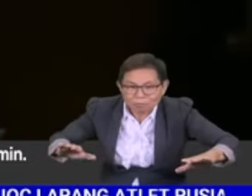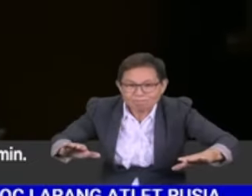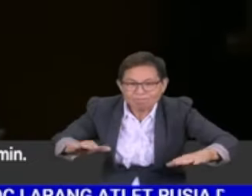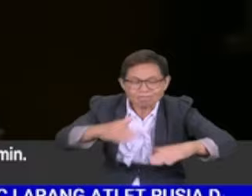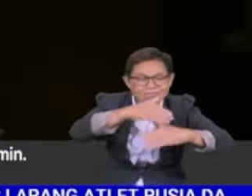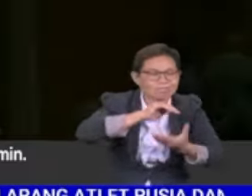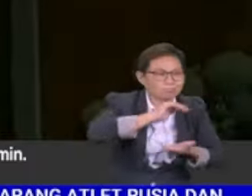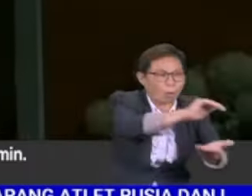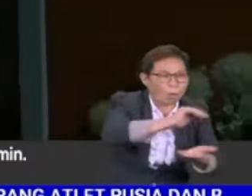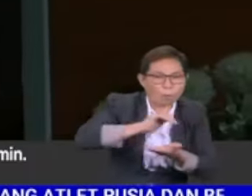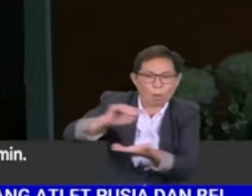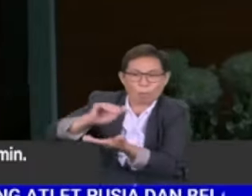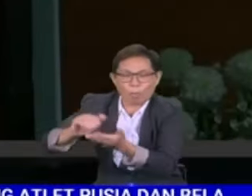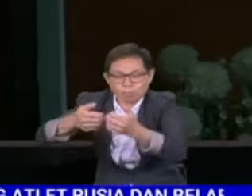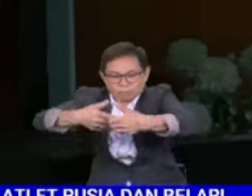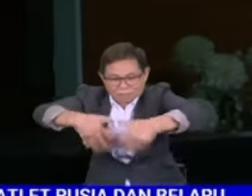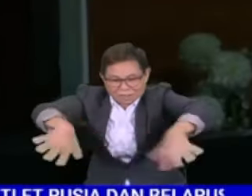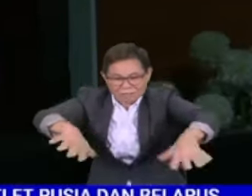chain.